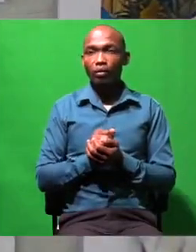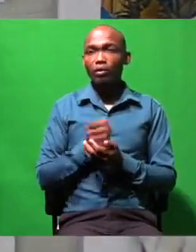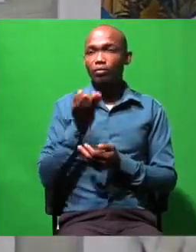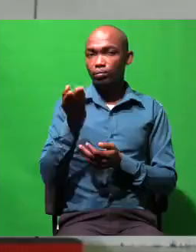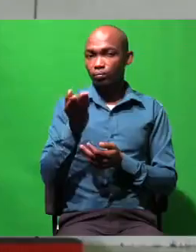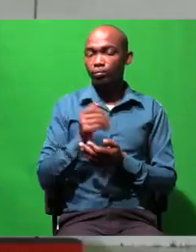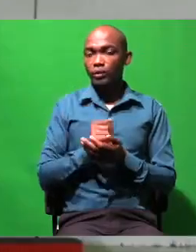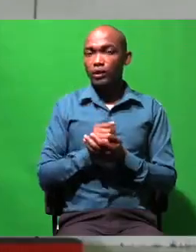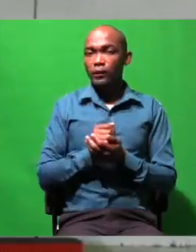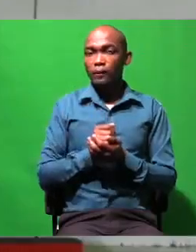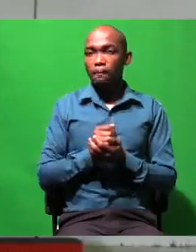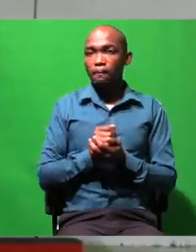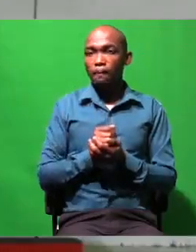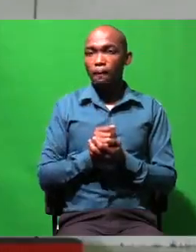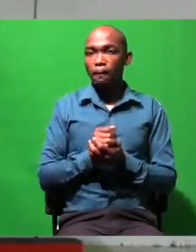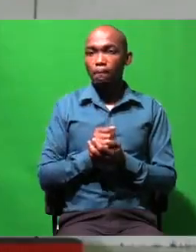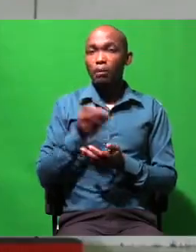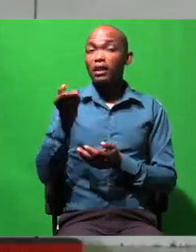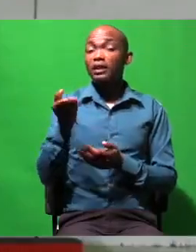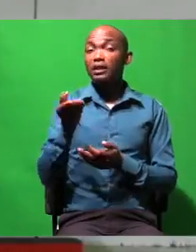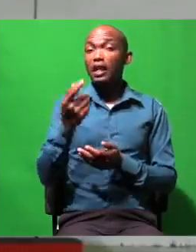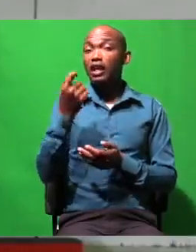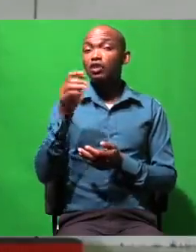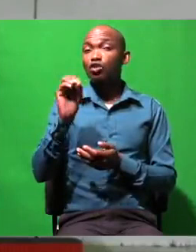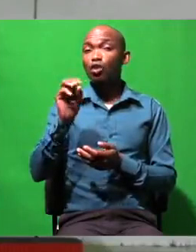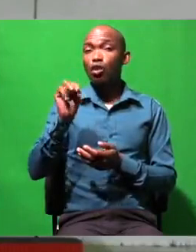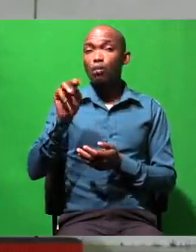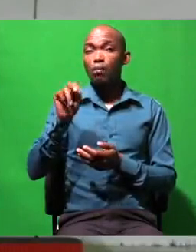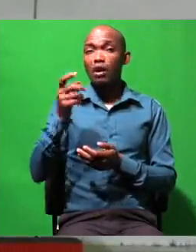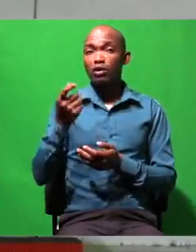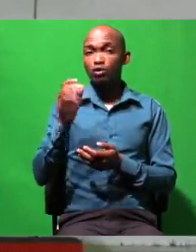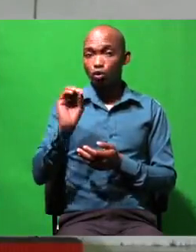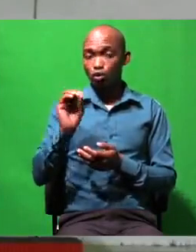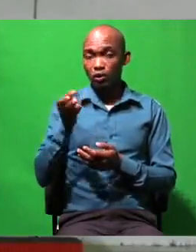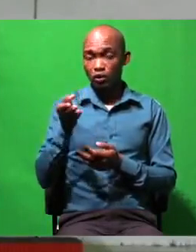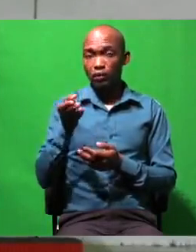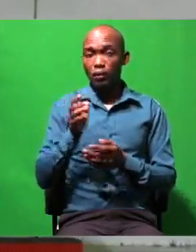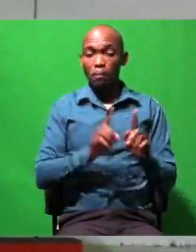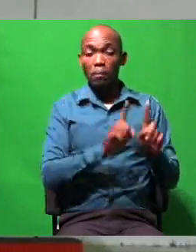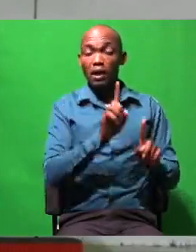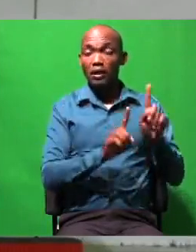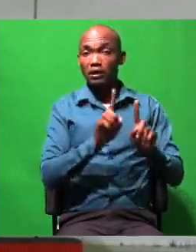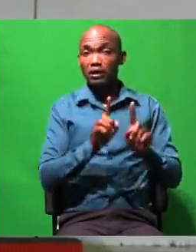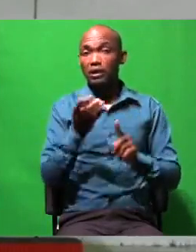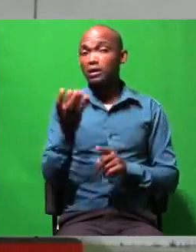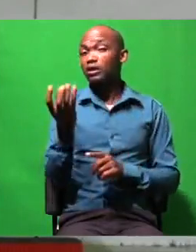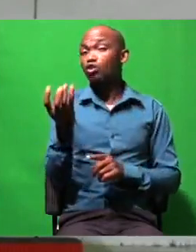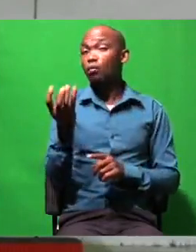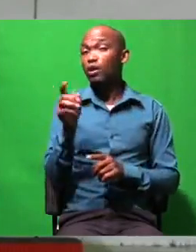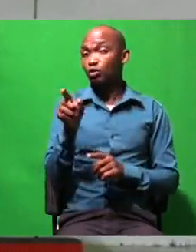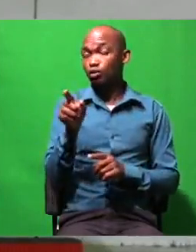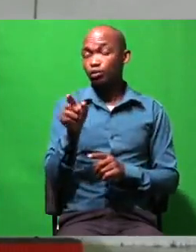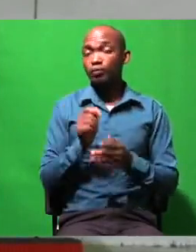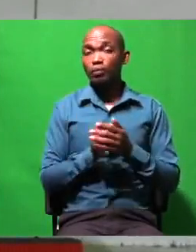Means that these are tomato plants and these are tomatoes. So